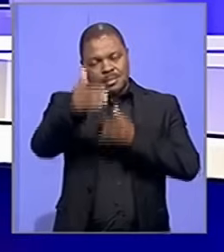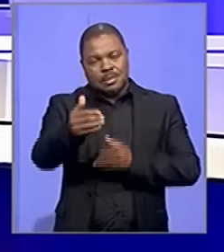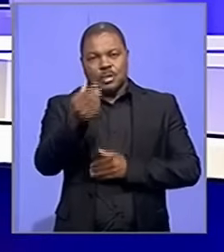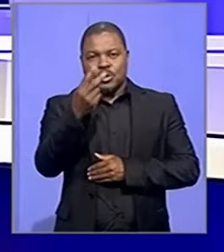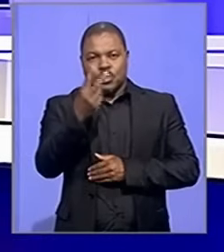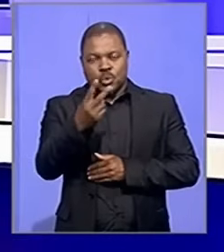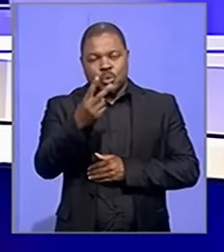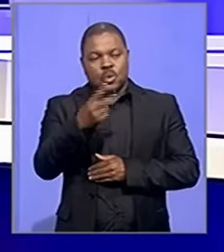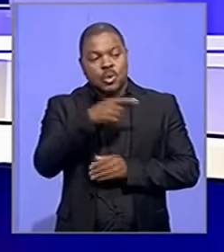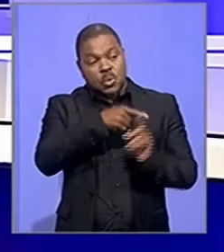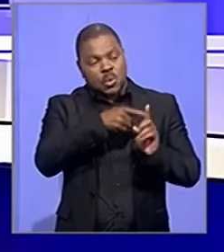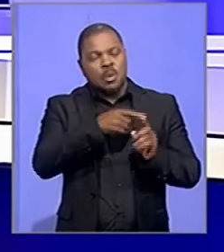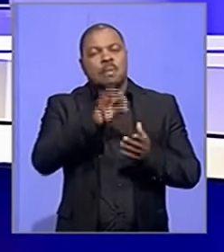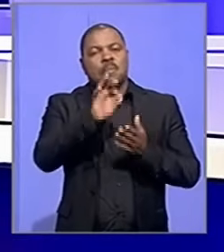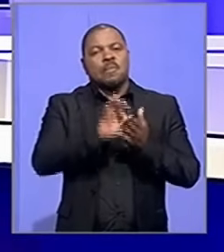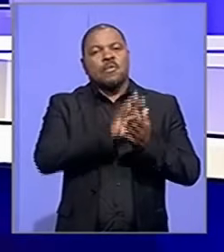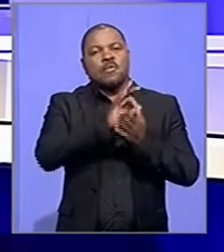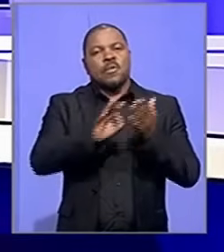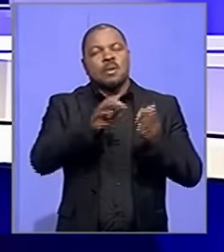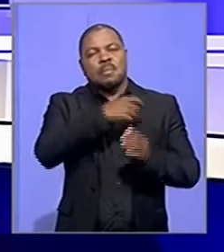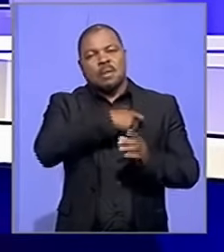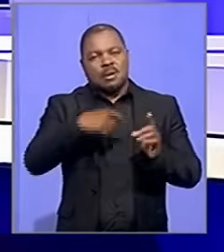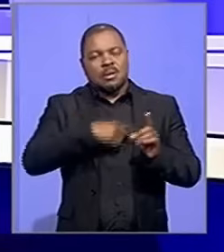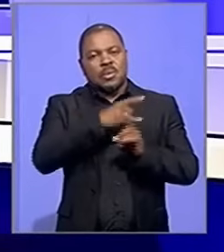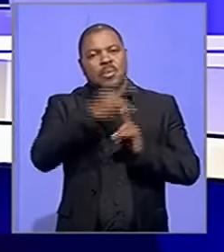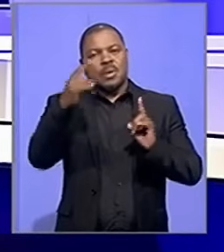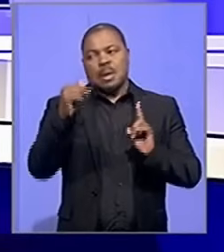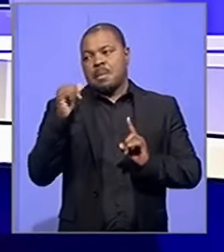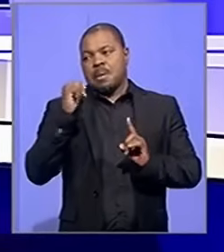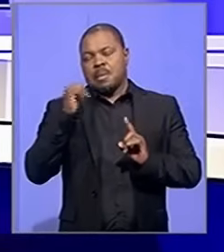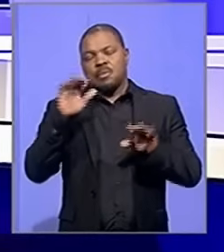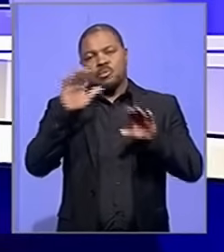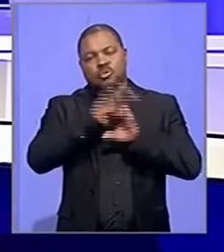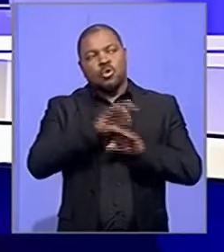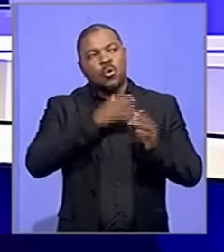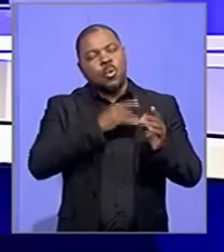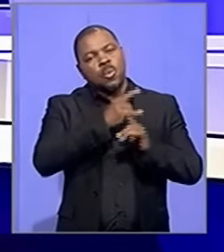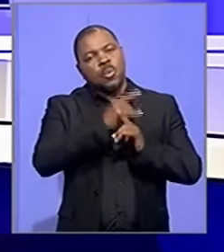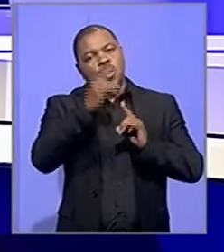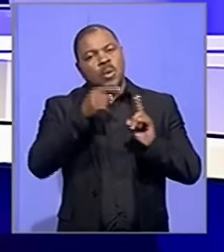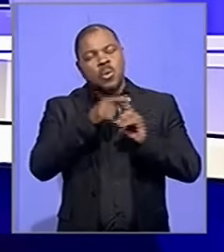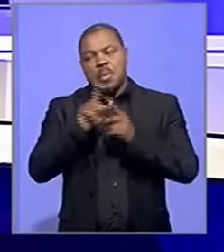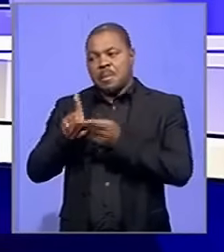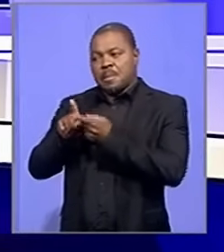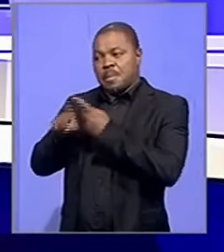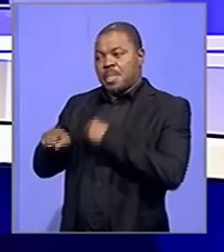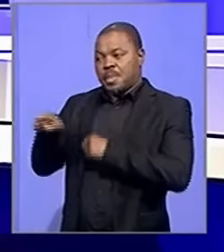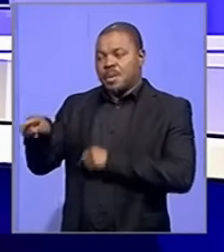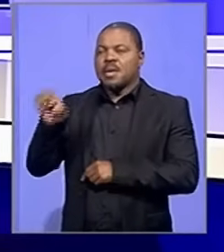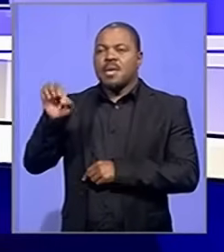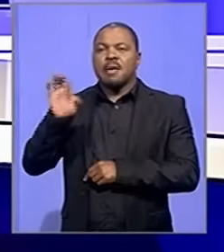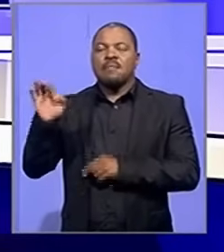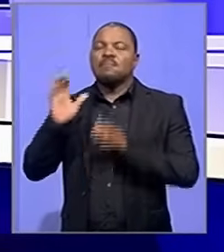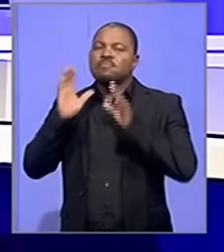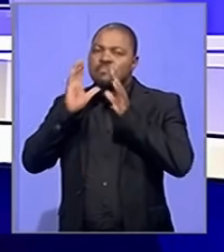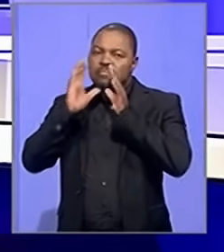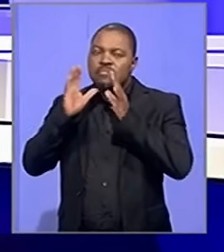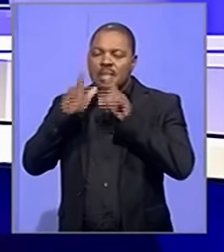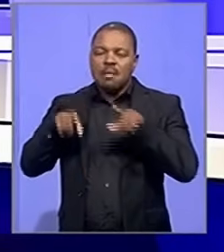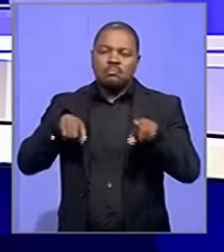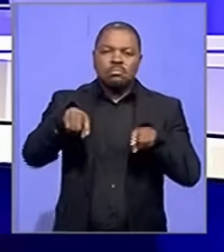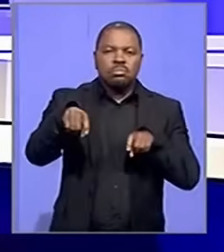mopresidente wa naga. Nakong ya moletlo wa go enišwa ga mopresidente maabane bošego, Ramaphosa o fentše Julius Malema wa EFF phinkgišanong